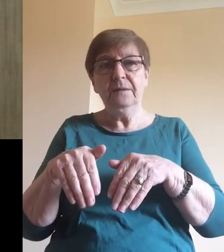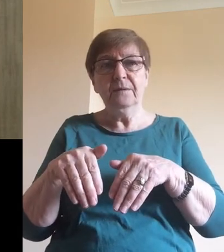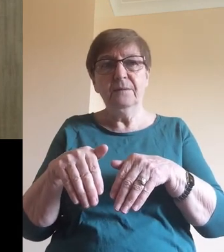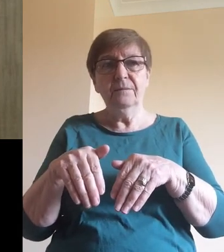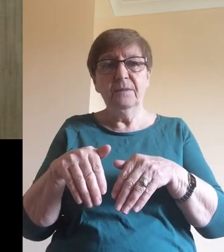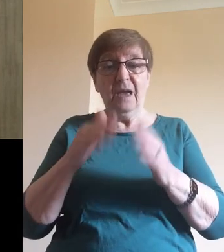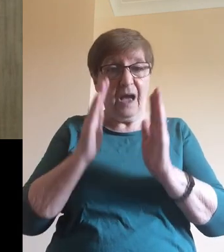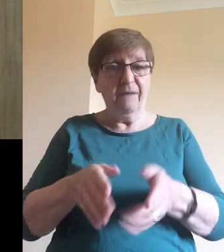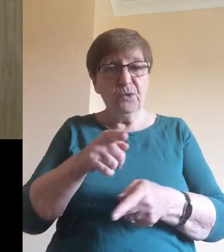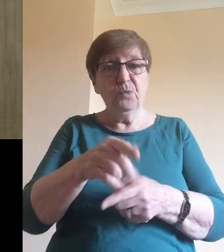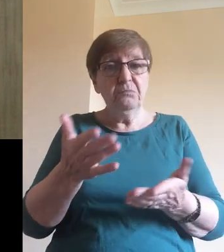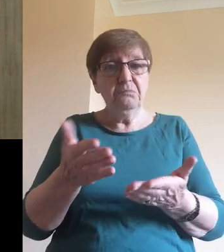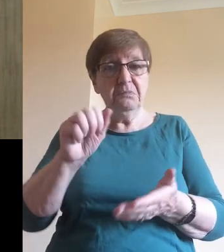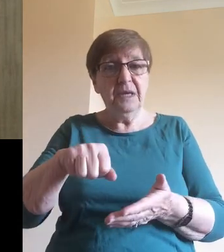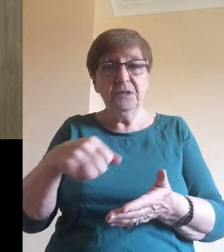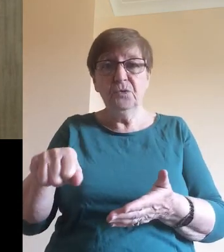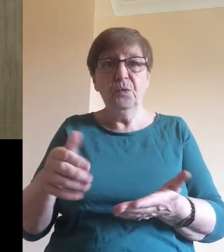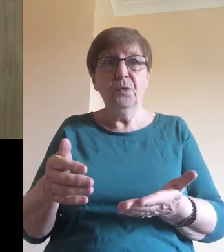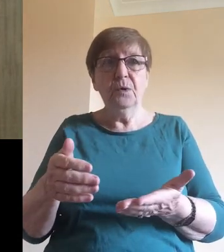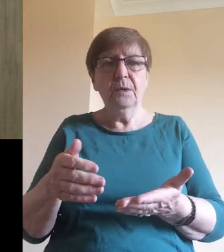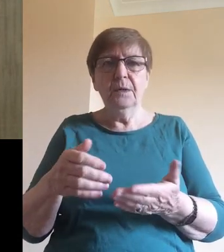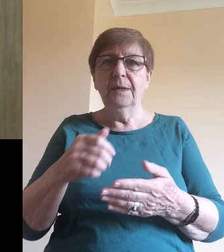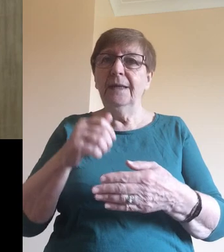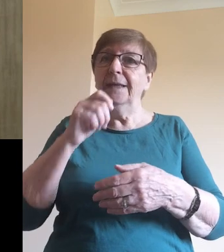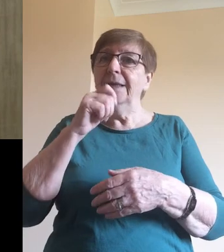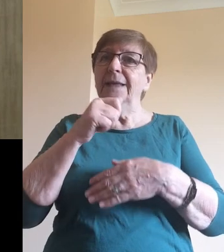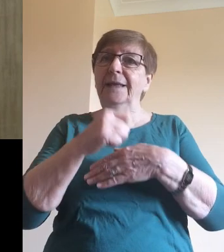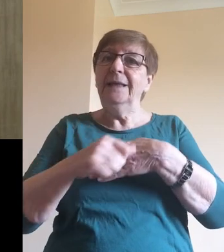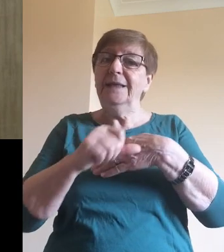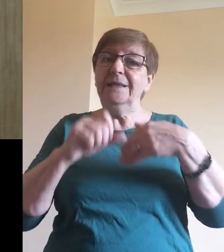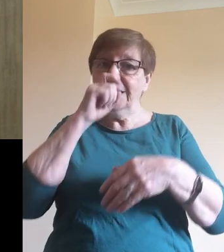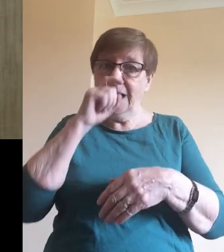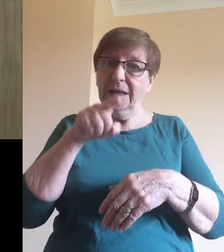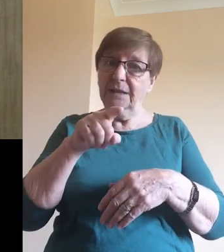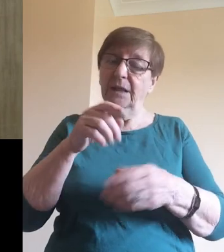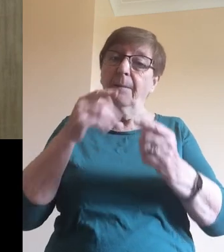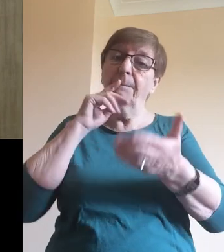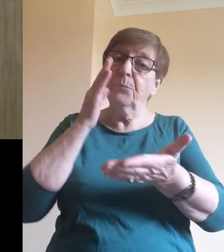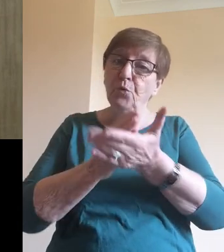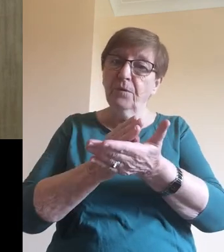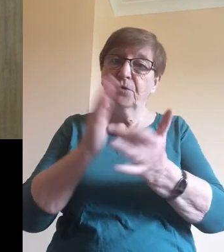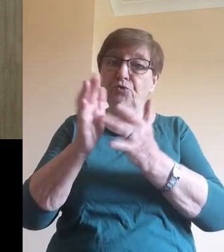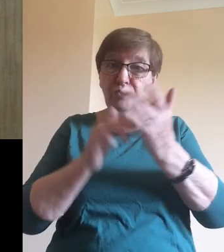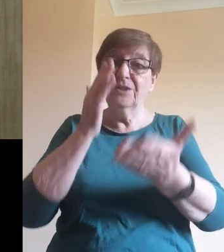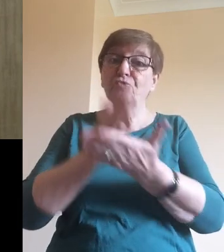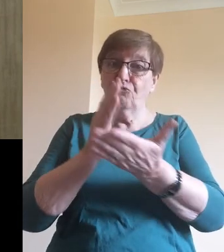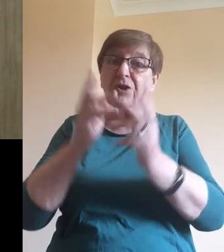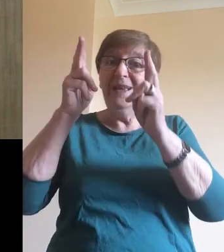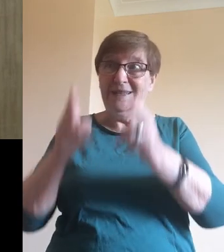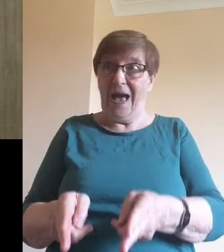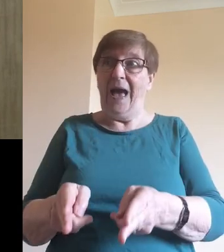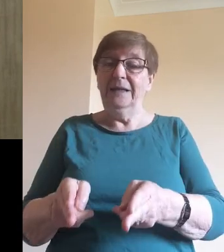Well, of course, one thing that Easter Saturday emphasizes is that Jesus really did die on the cross. Although not even